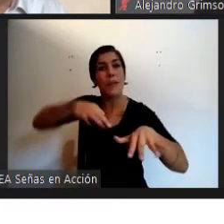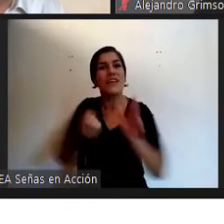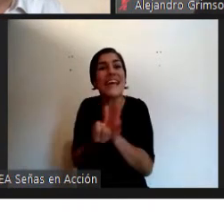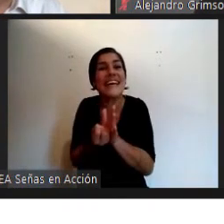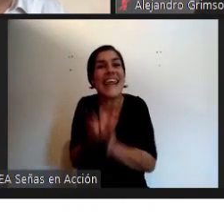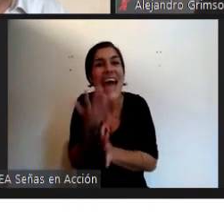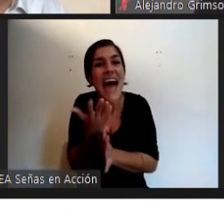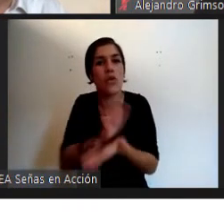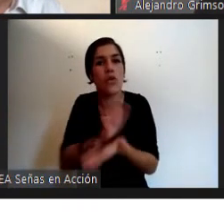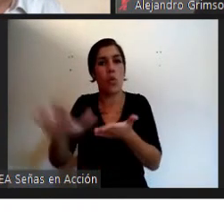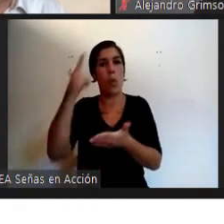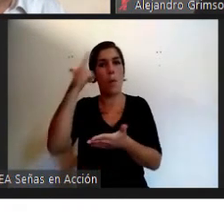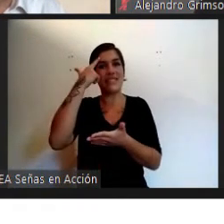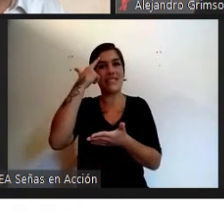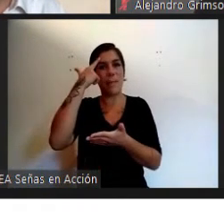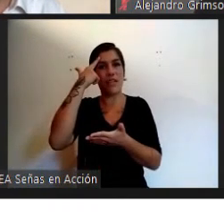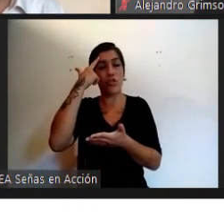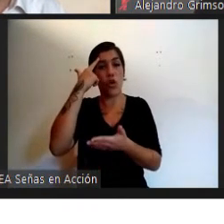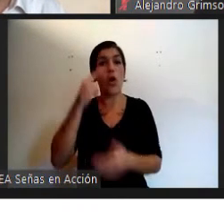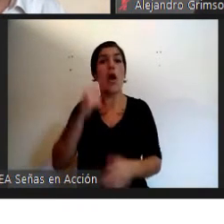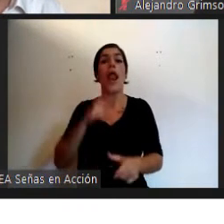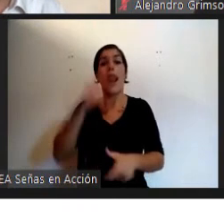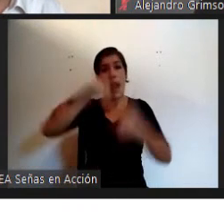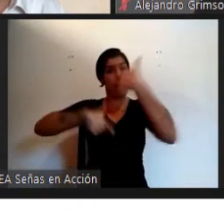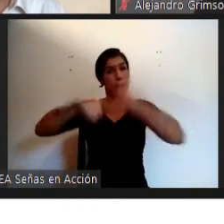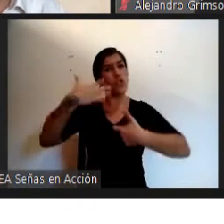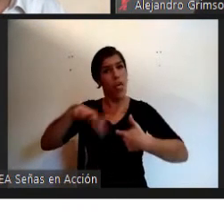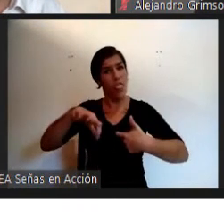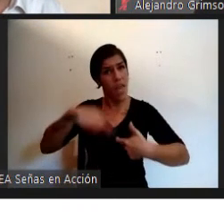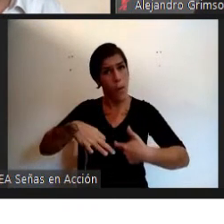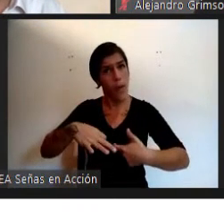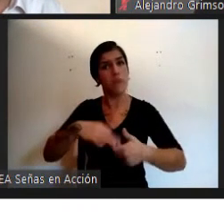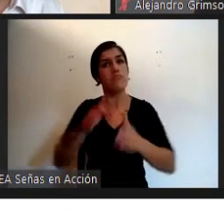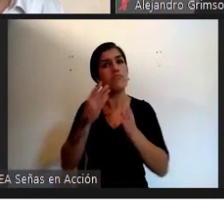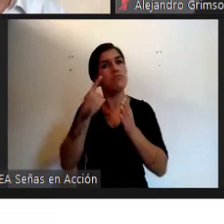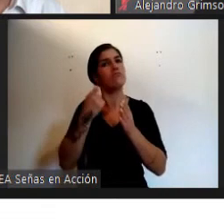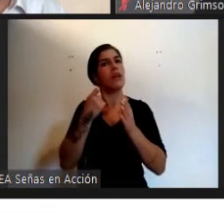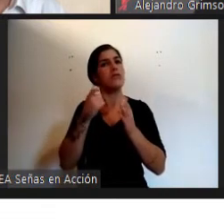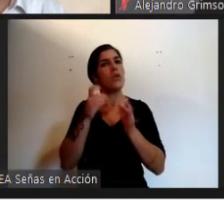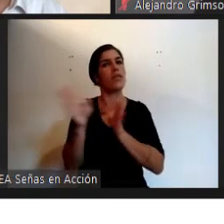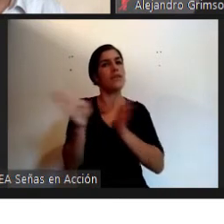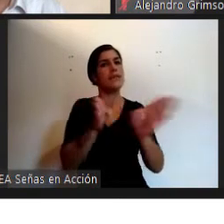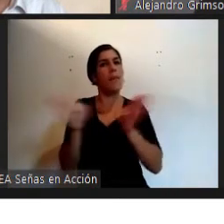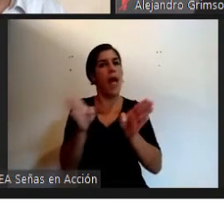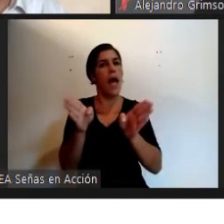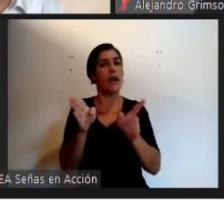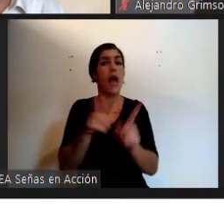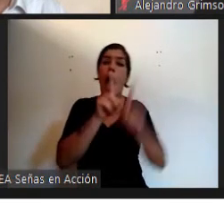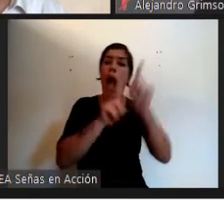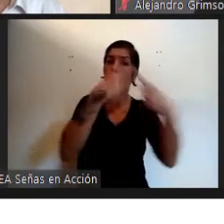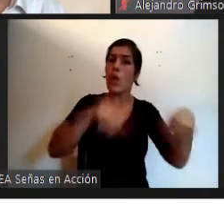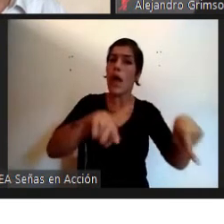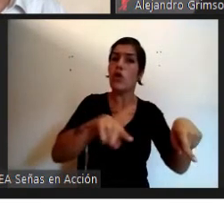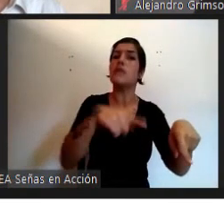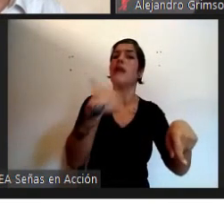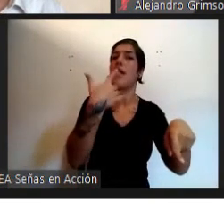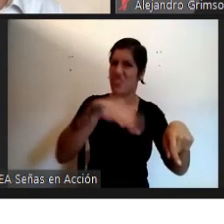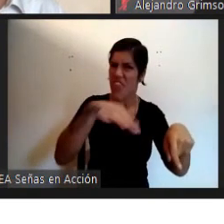critical when need be, and that can be in approval when need be.